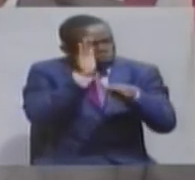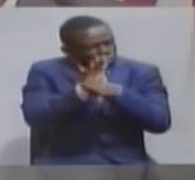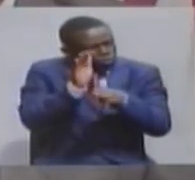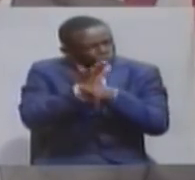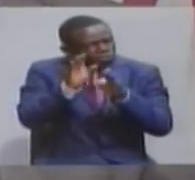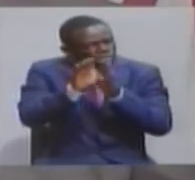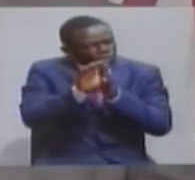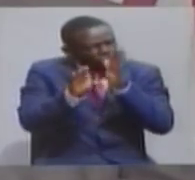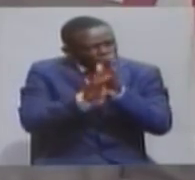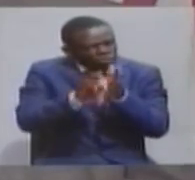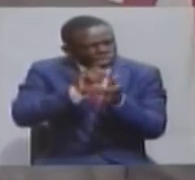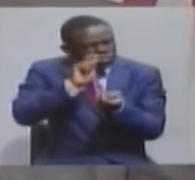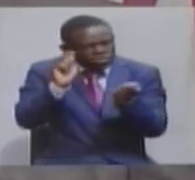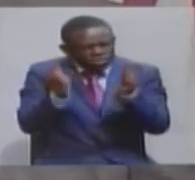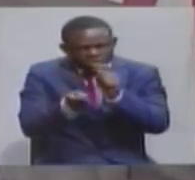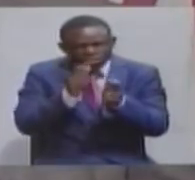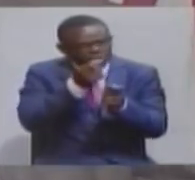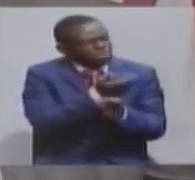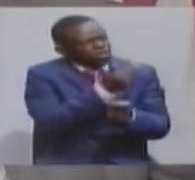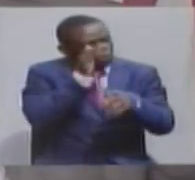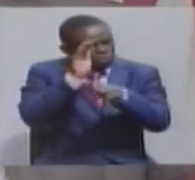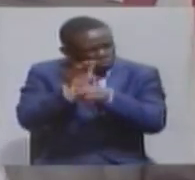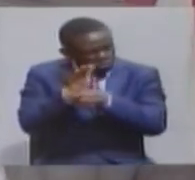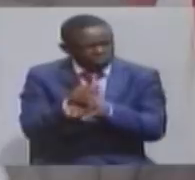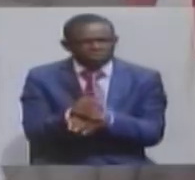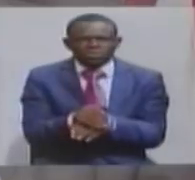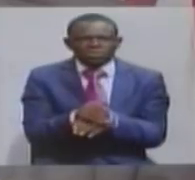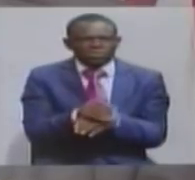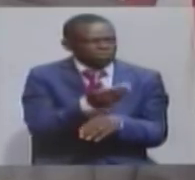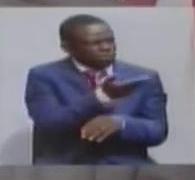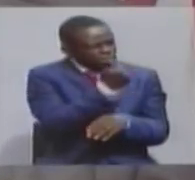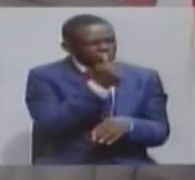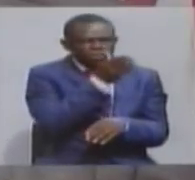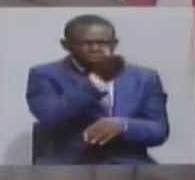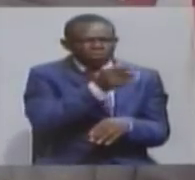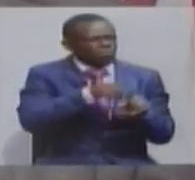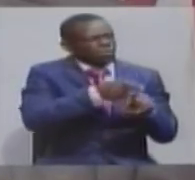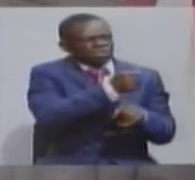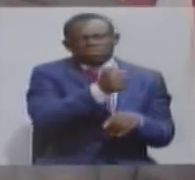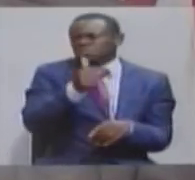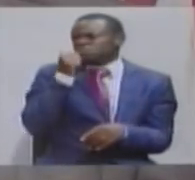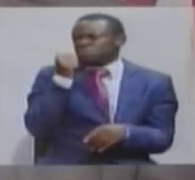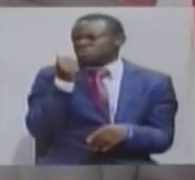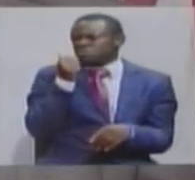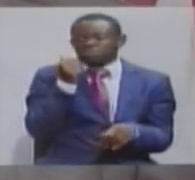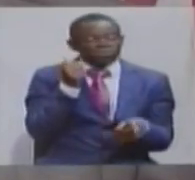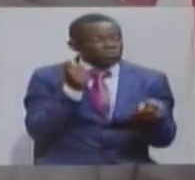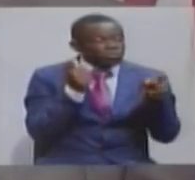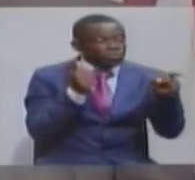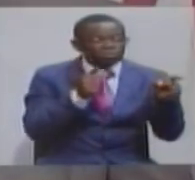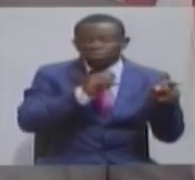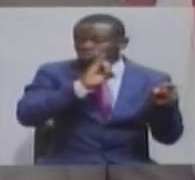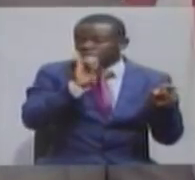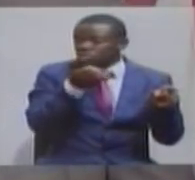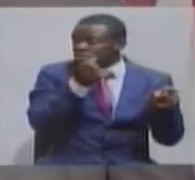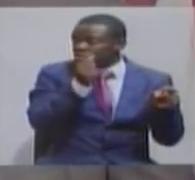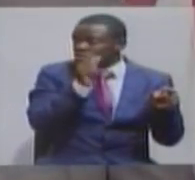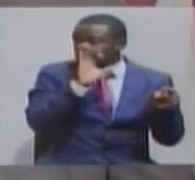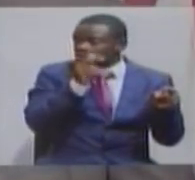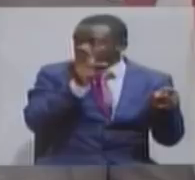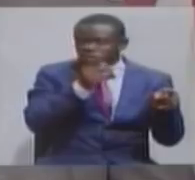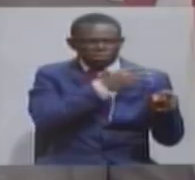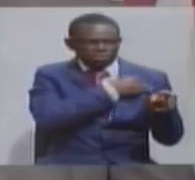didn't. And now Mr. Jack Mwimbu is saying, we will not participate in this refinement process. We're giving you an